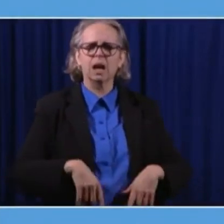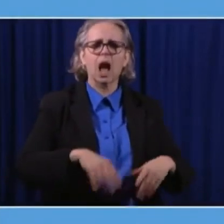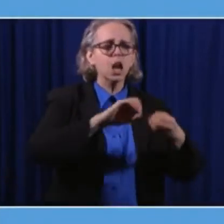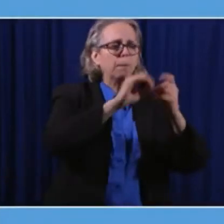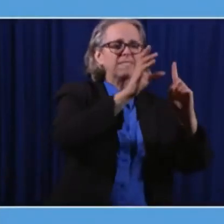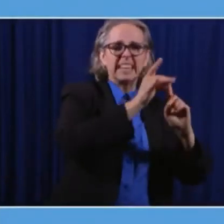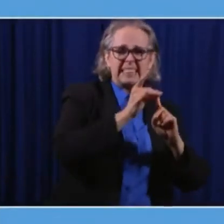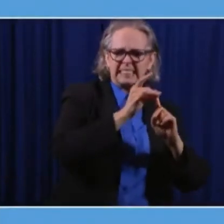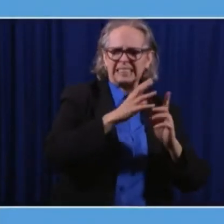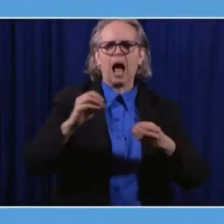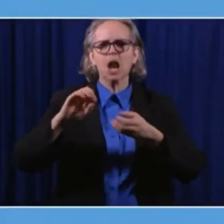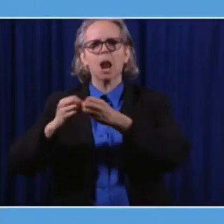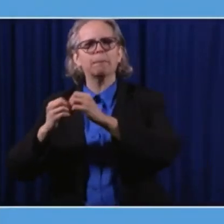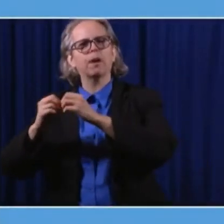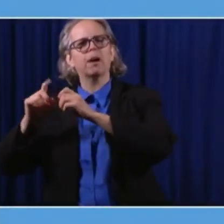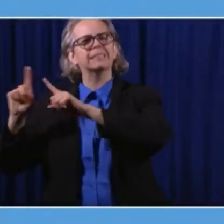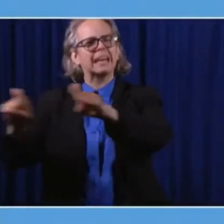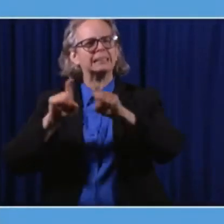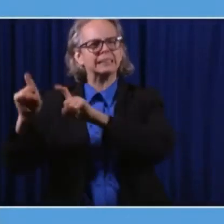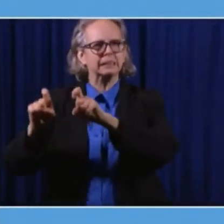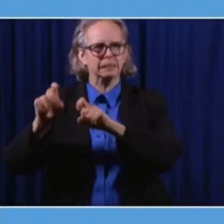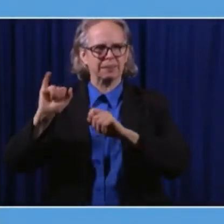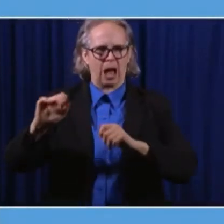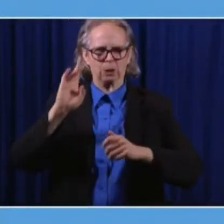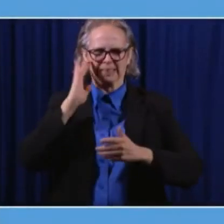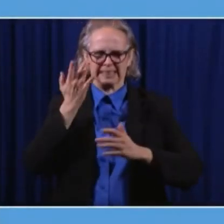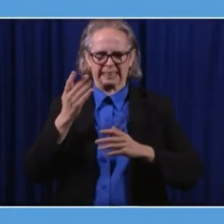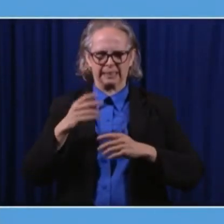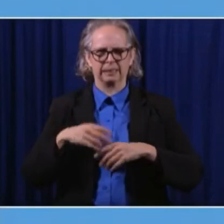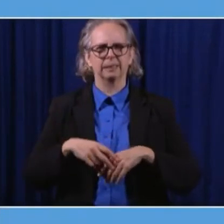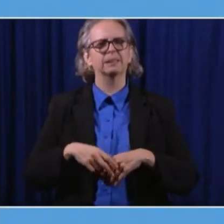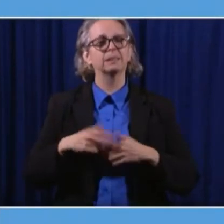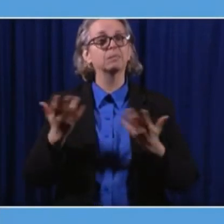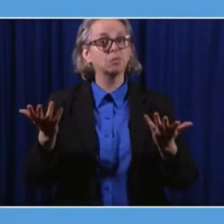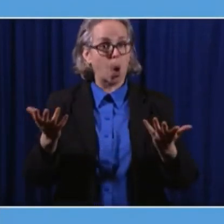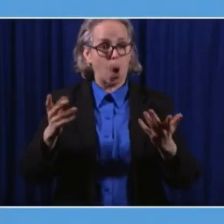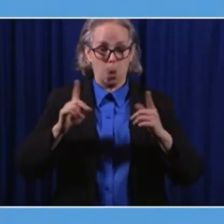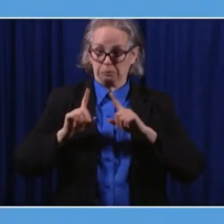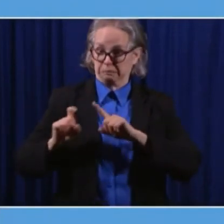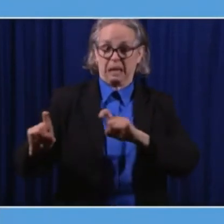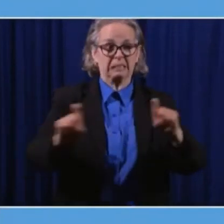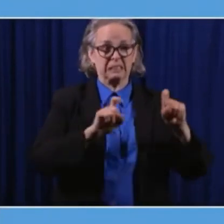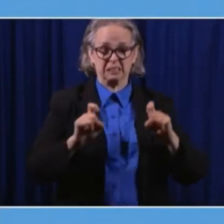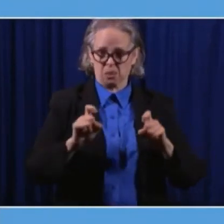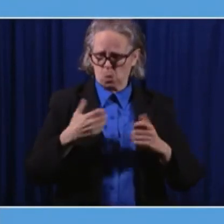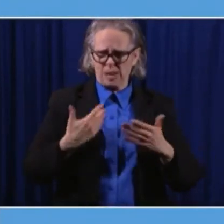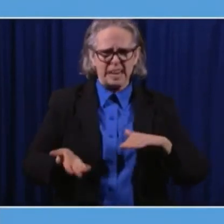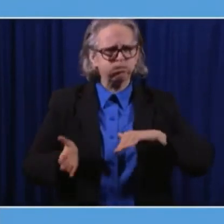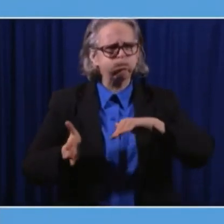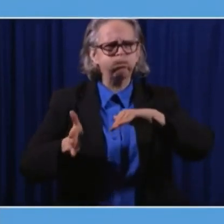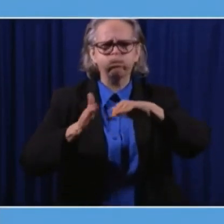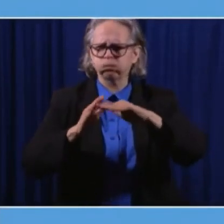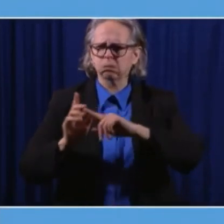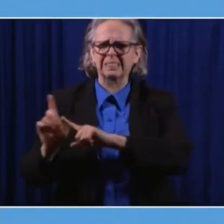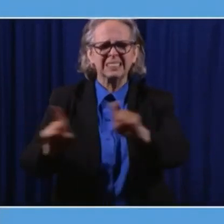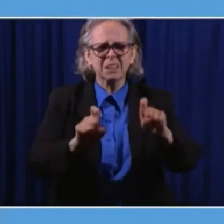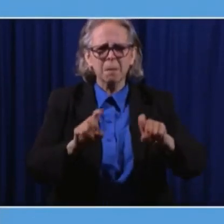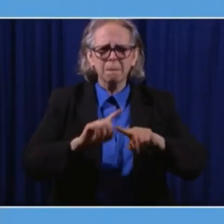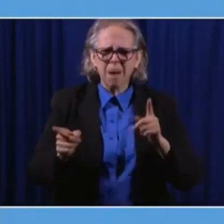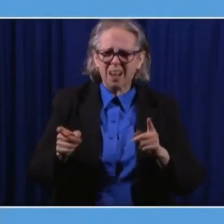and it continues to go up. But number of cases is going up obviously much